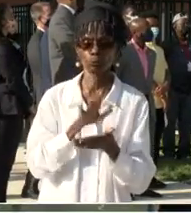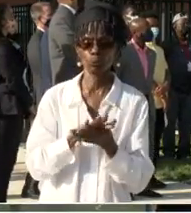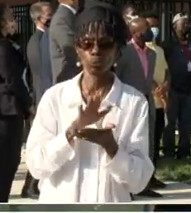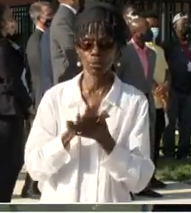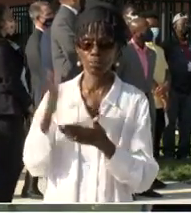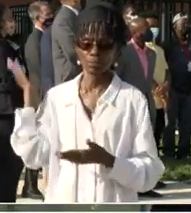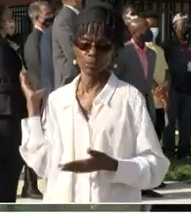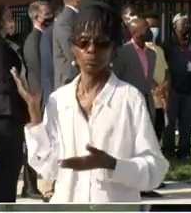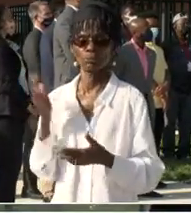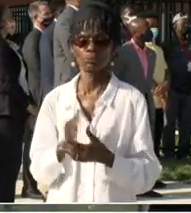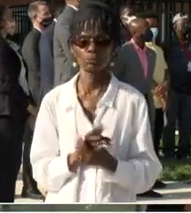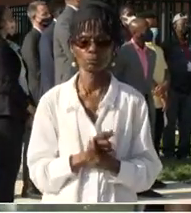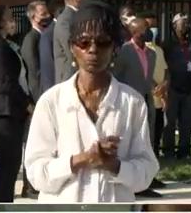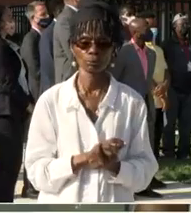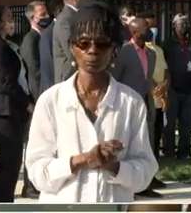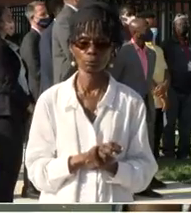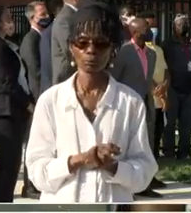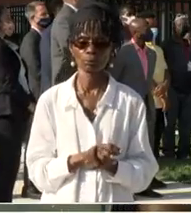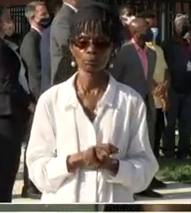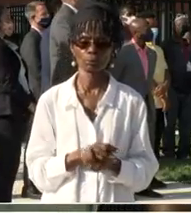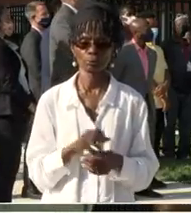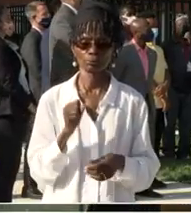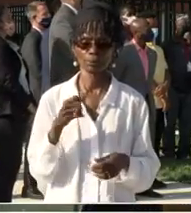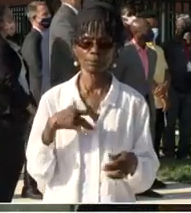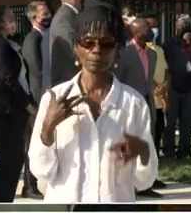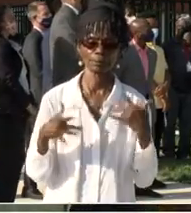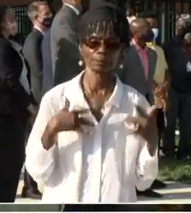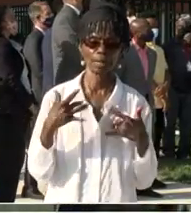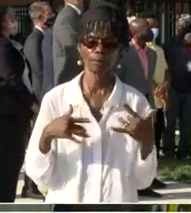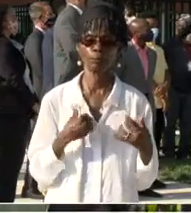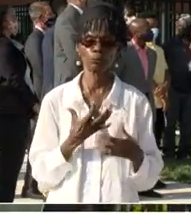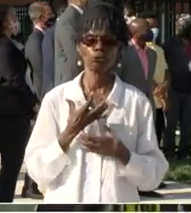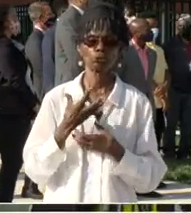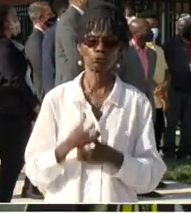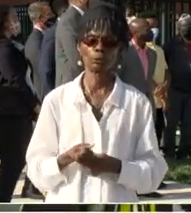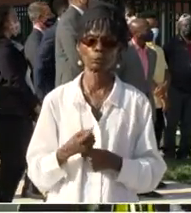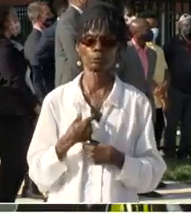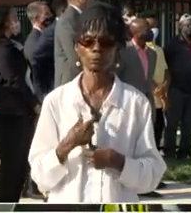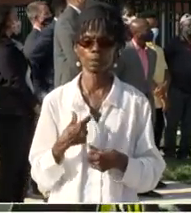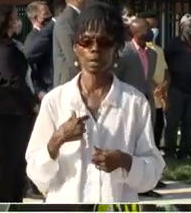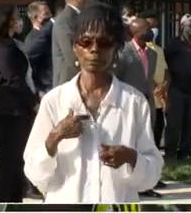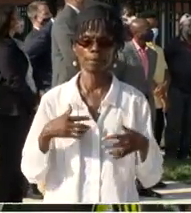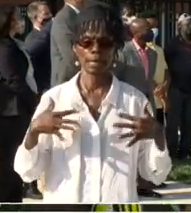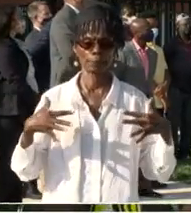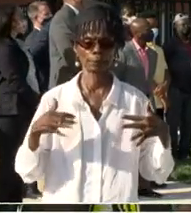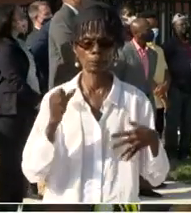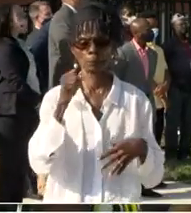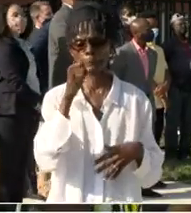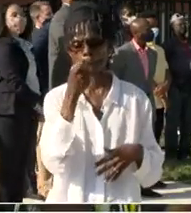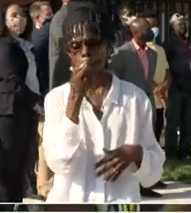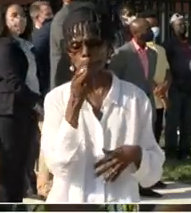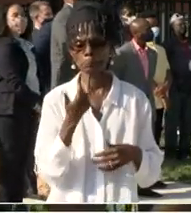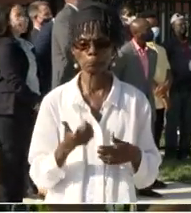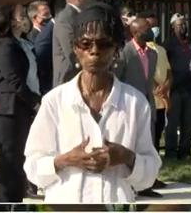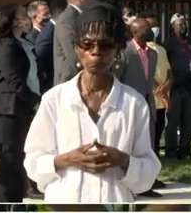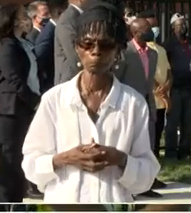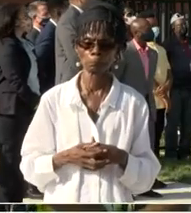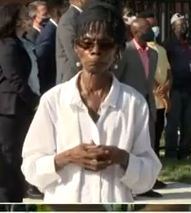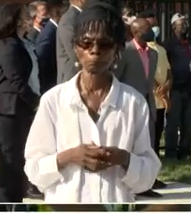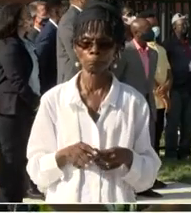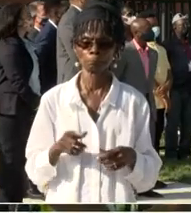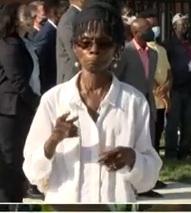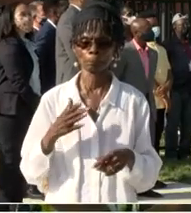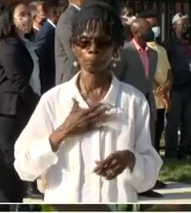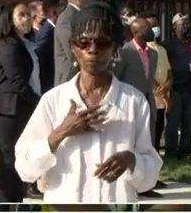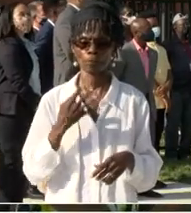talking about that, feeling excited and confident and recognizing a little bit of anxiousness, my fourth grader has coined a term